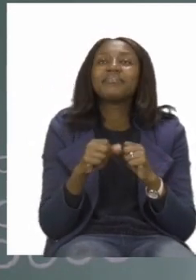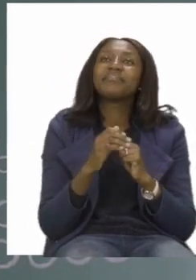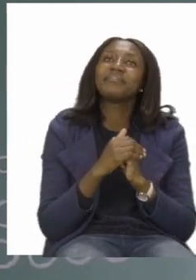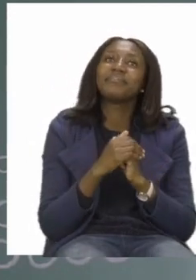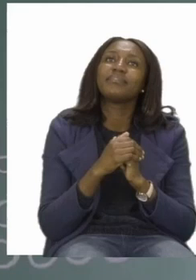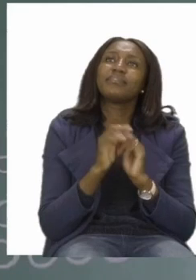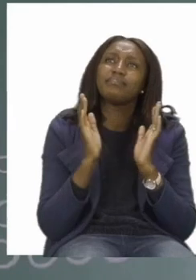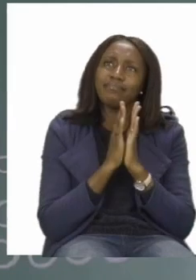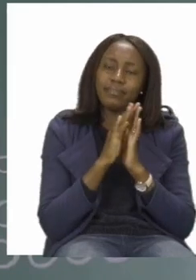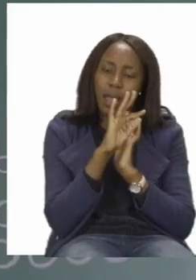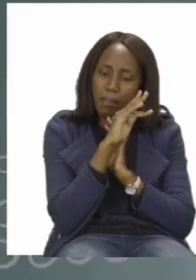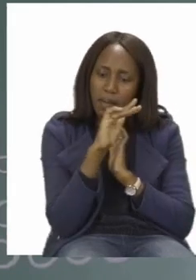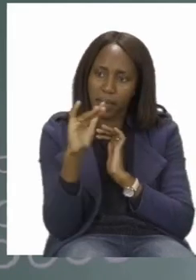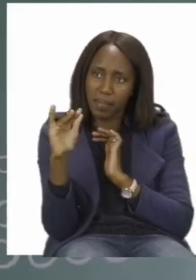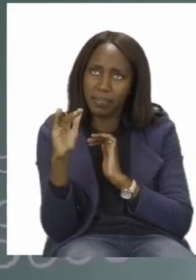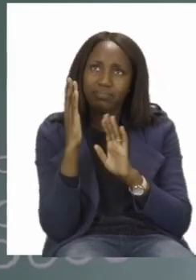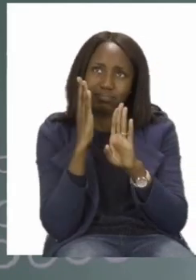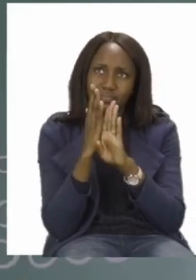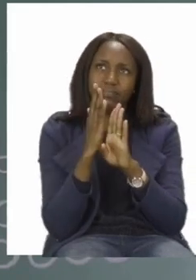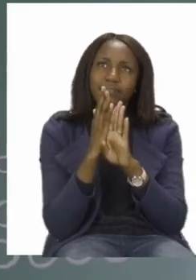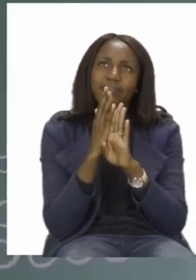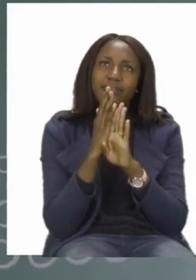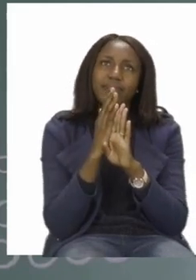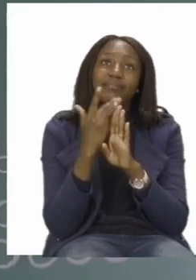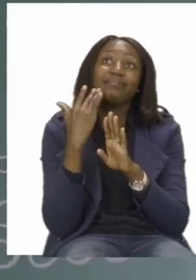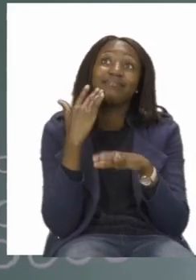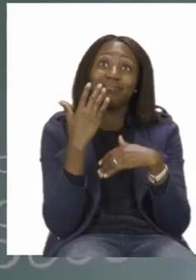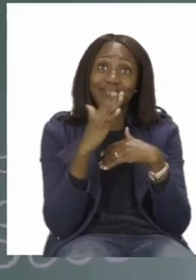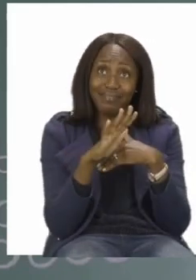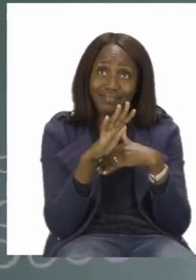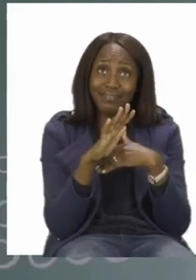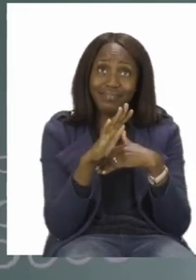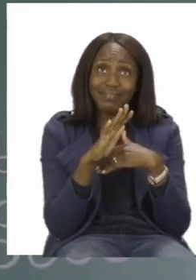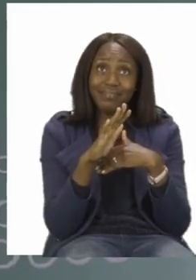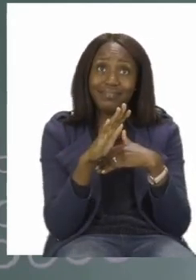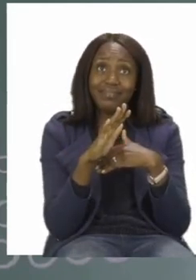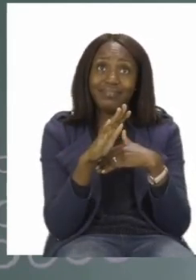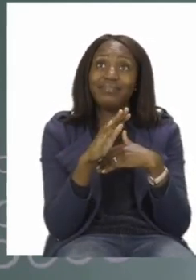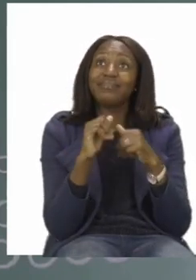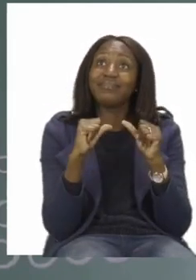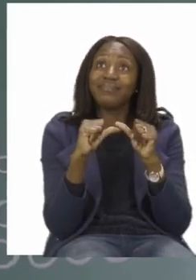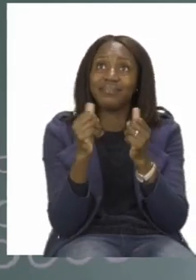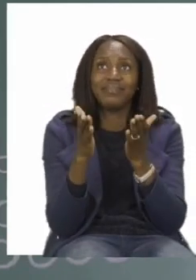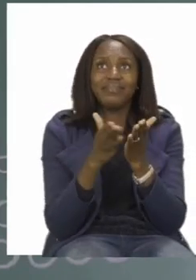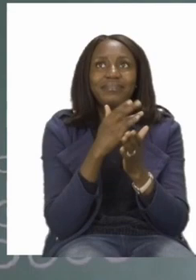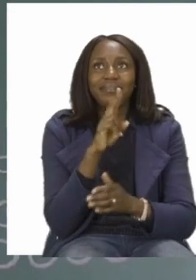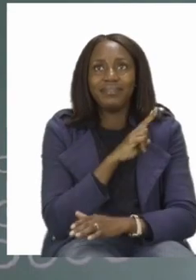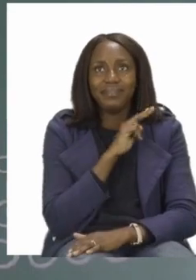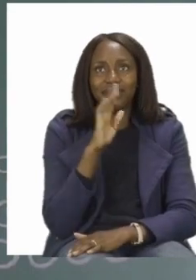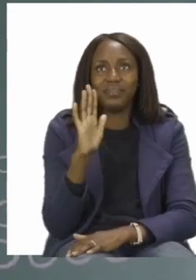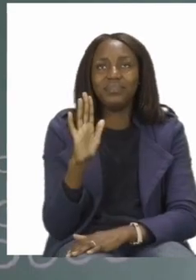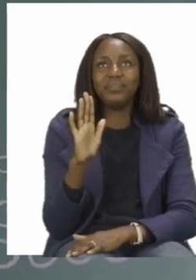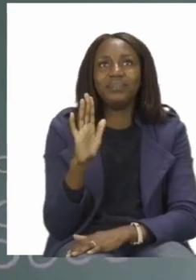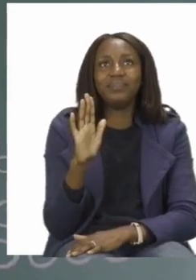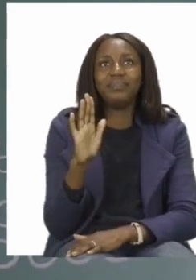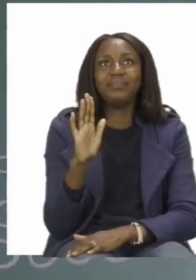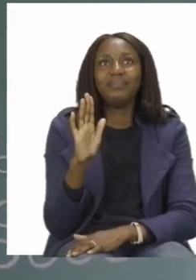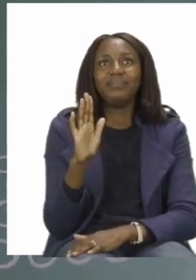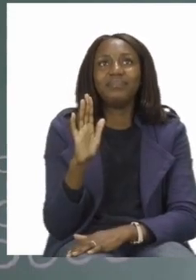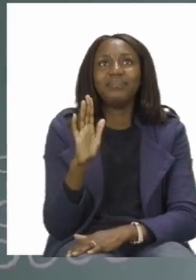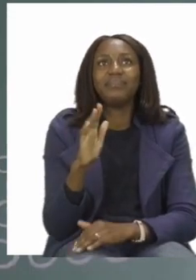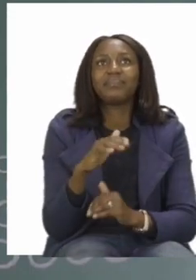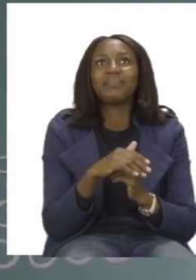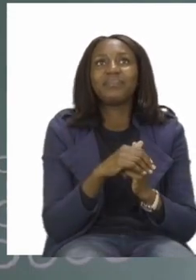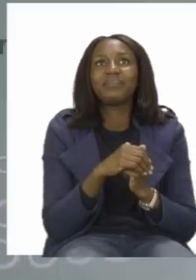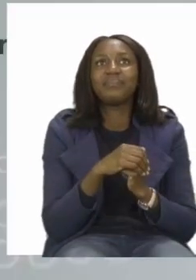correctly, the ones that you find. When you're done with that exercise, you can move on to the next page, page